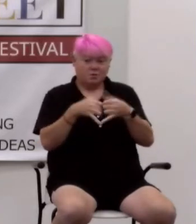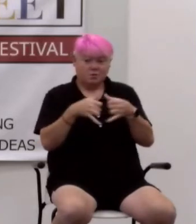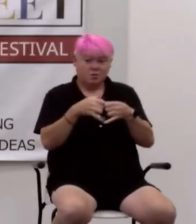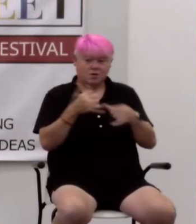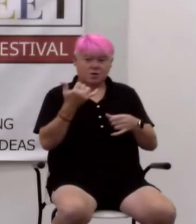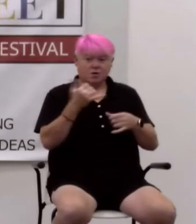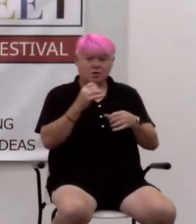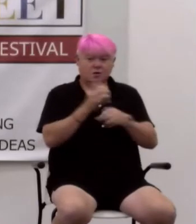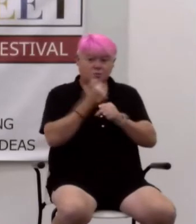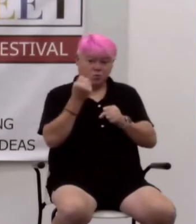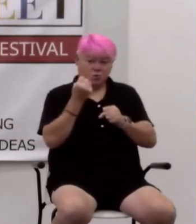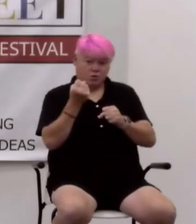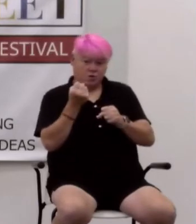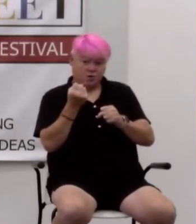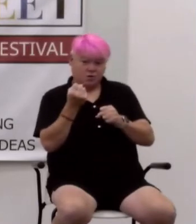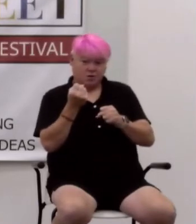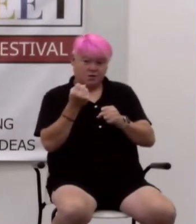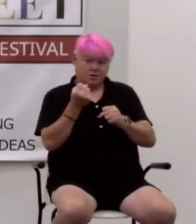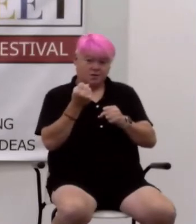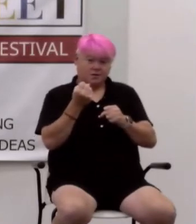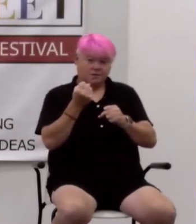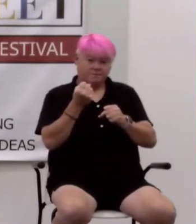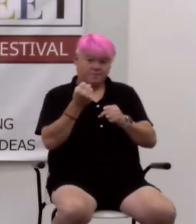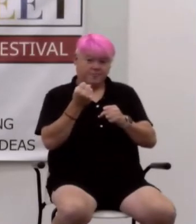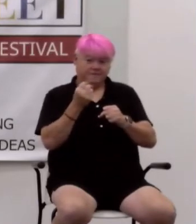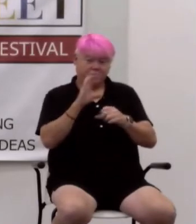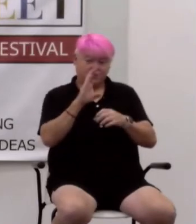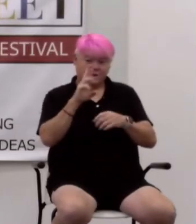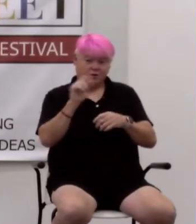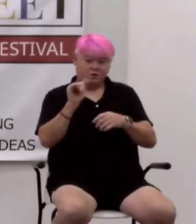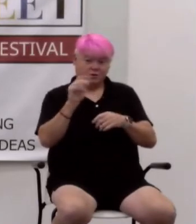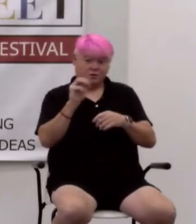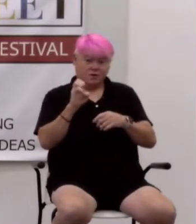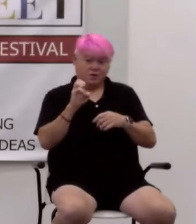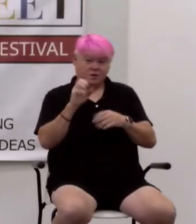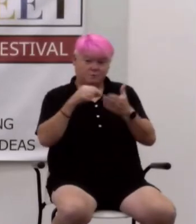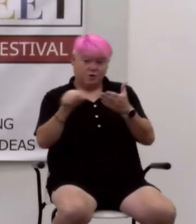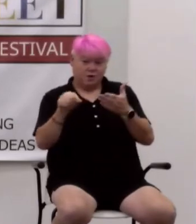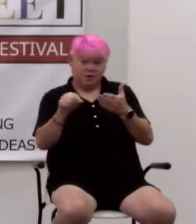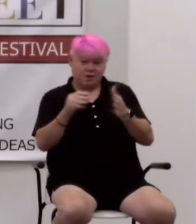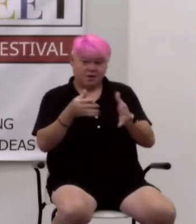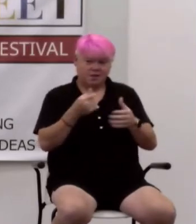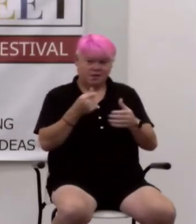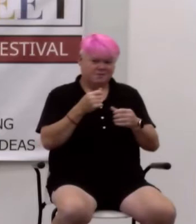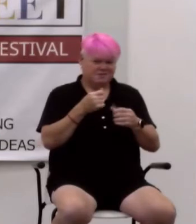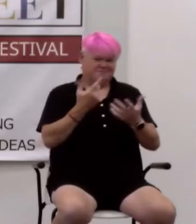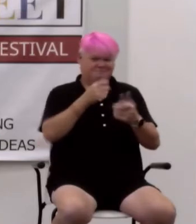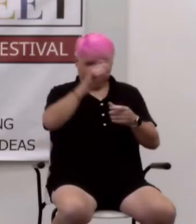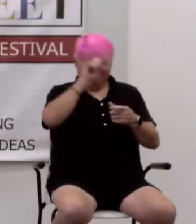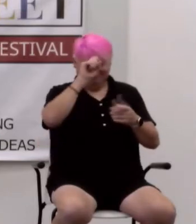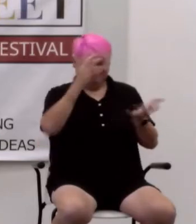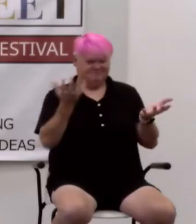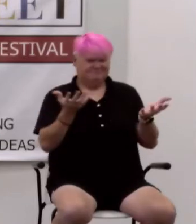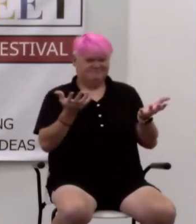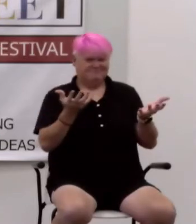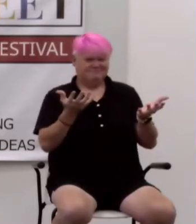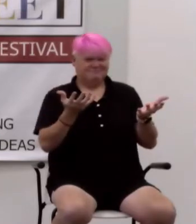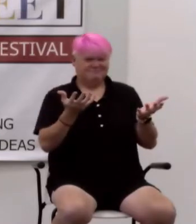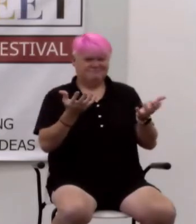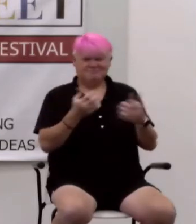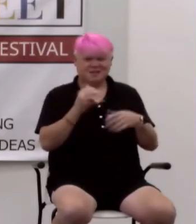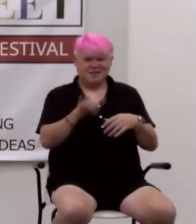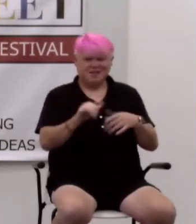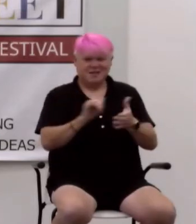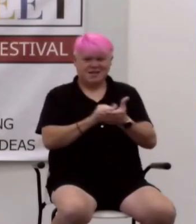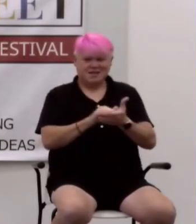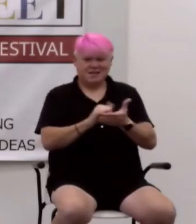Hammond Award, and that is an award for crime writing. And though I was perplexed by that, I said, it's